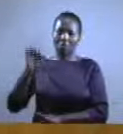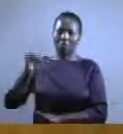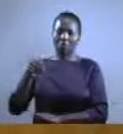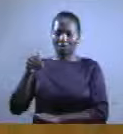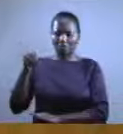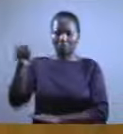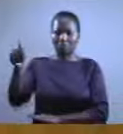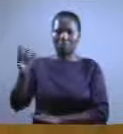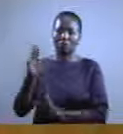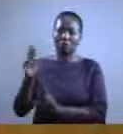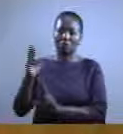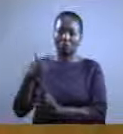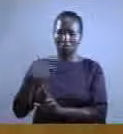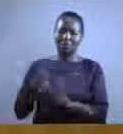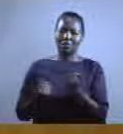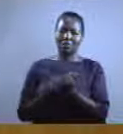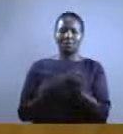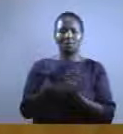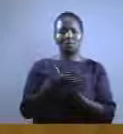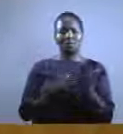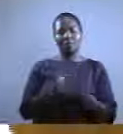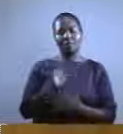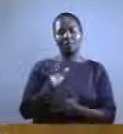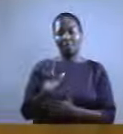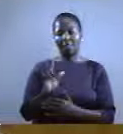and more. COPE shall support this bill.